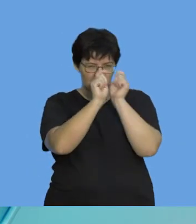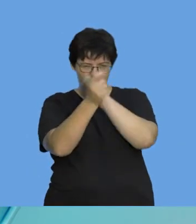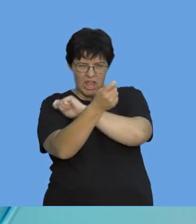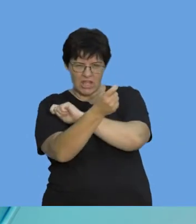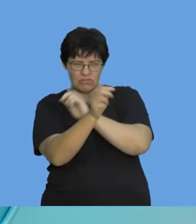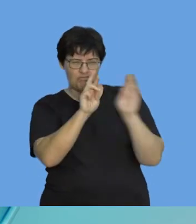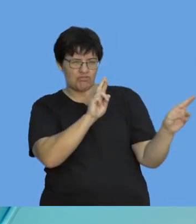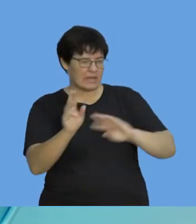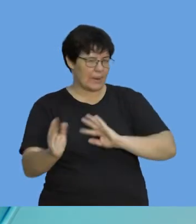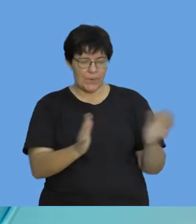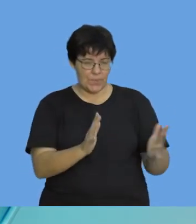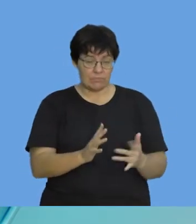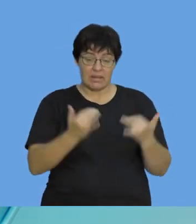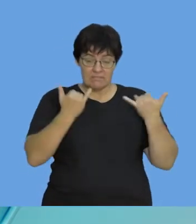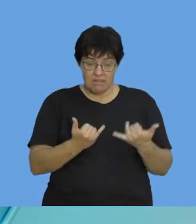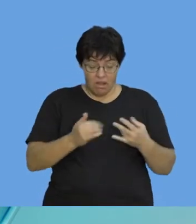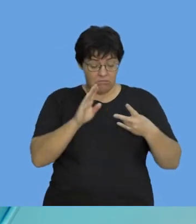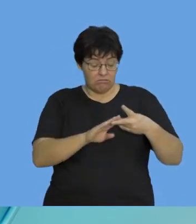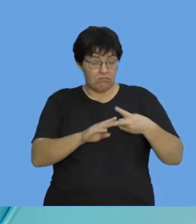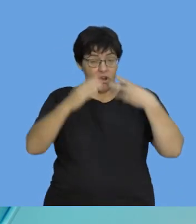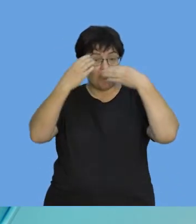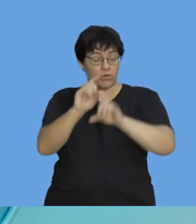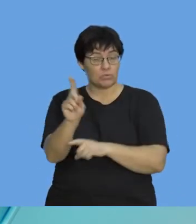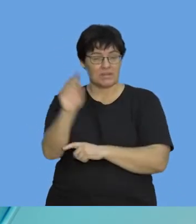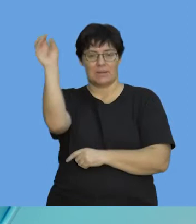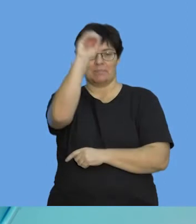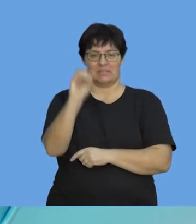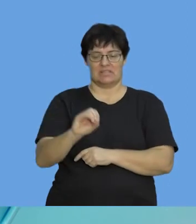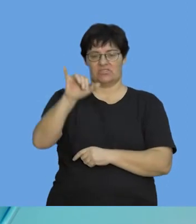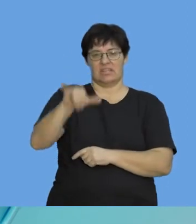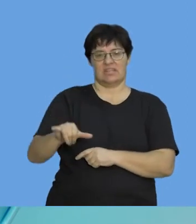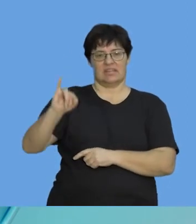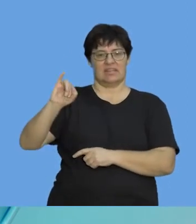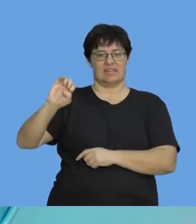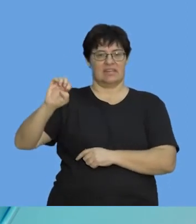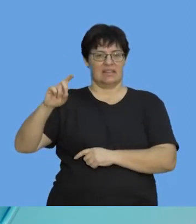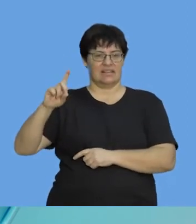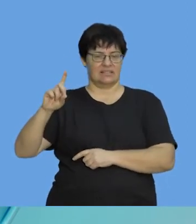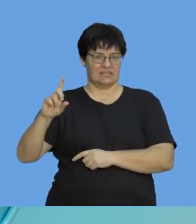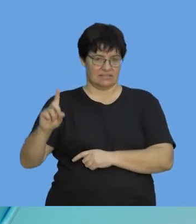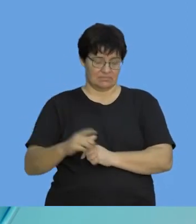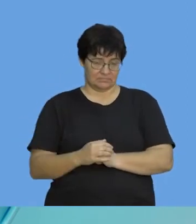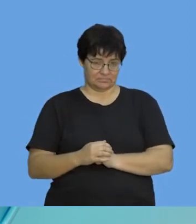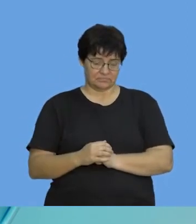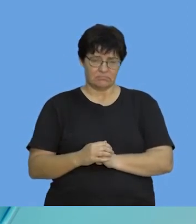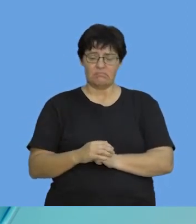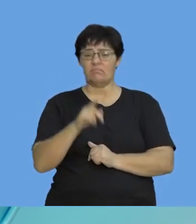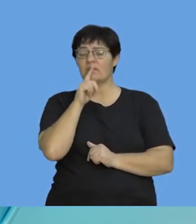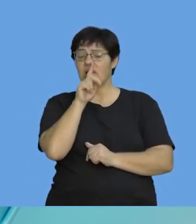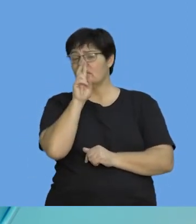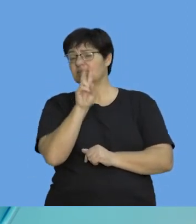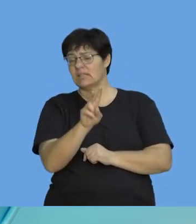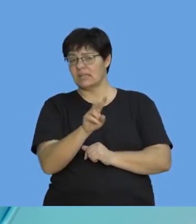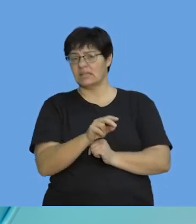on percentage yield. We want to get a sense or some form of understanding in the sense that, when